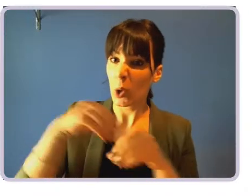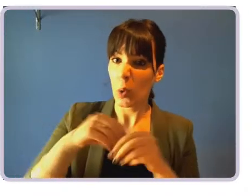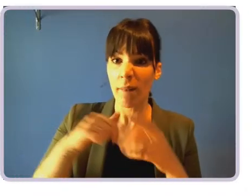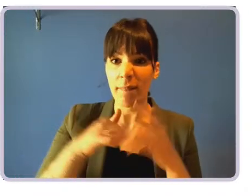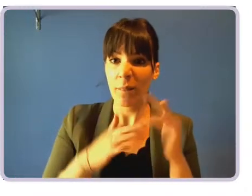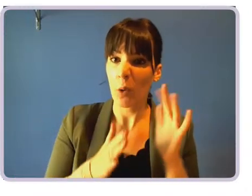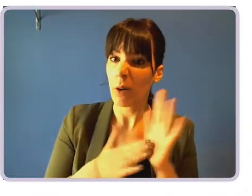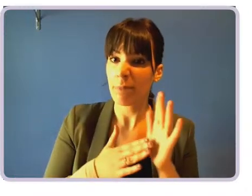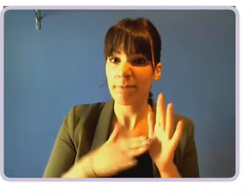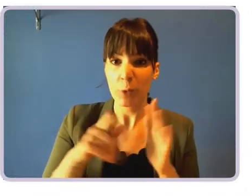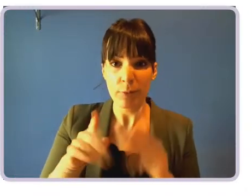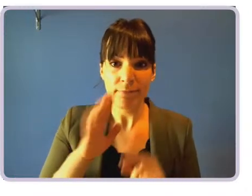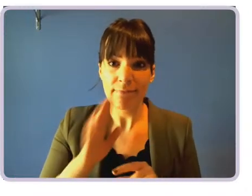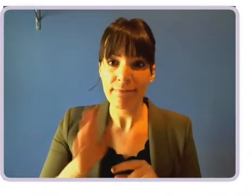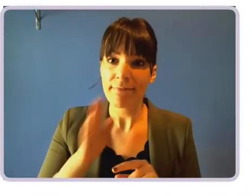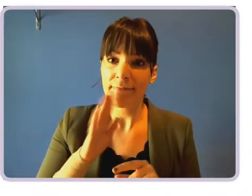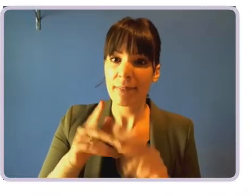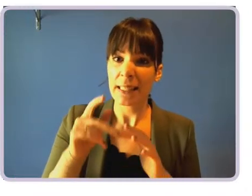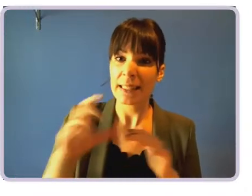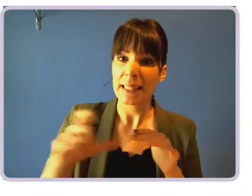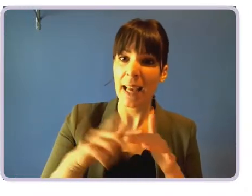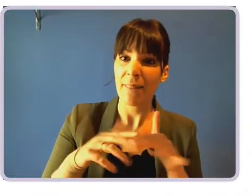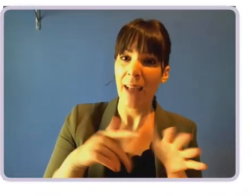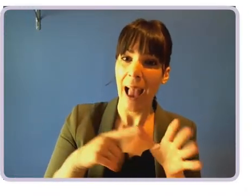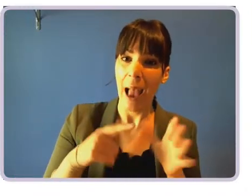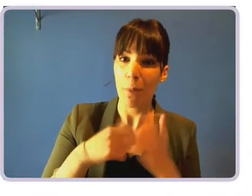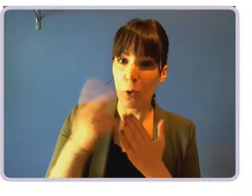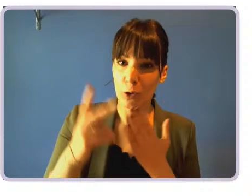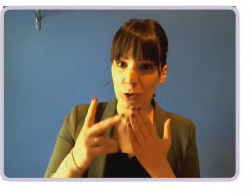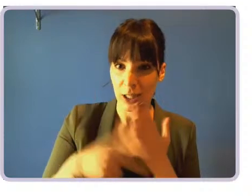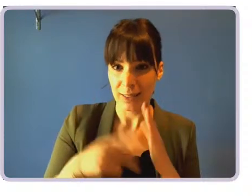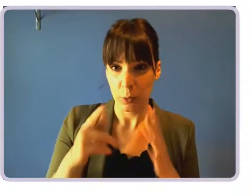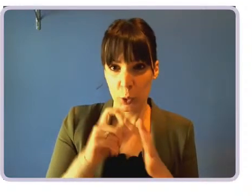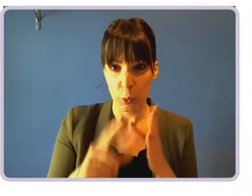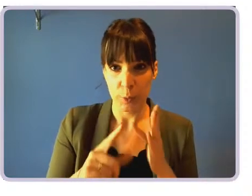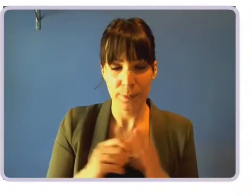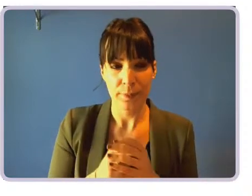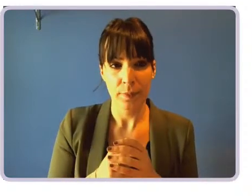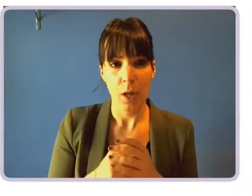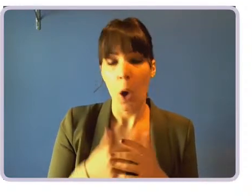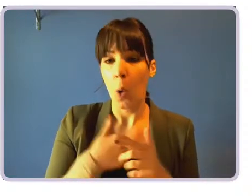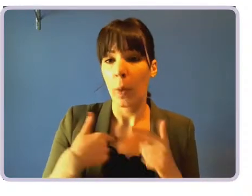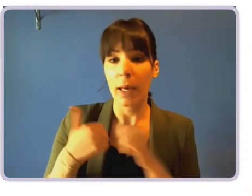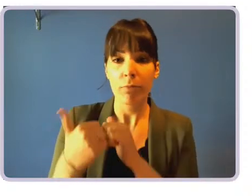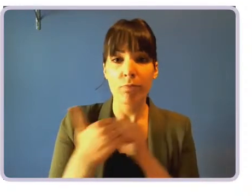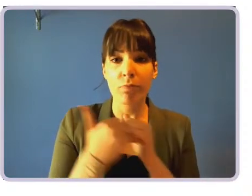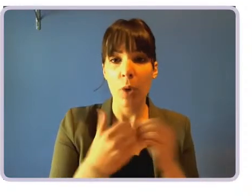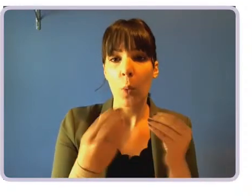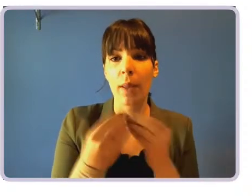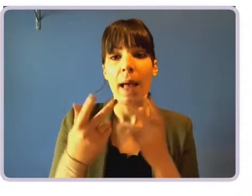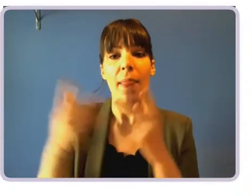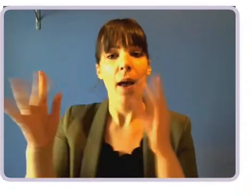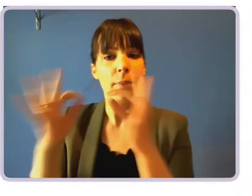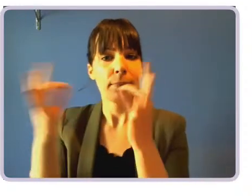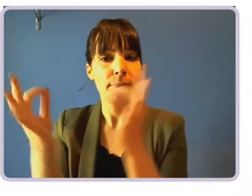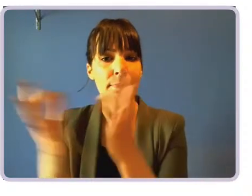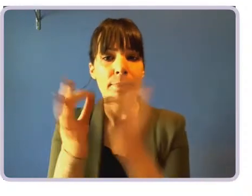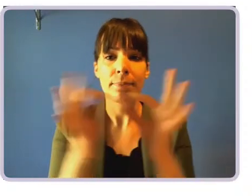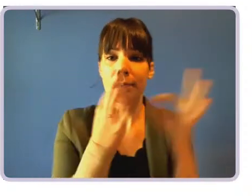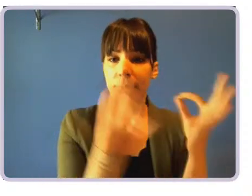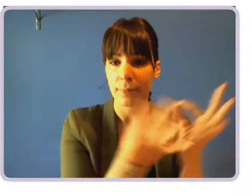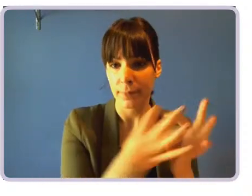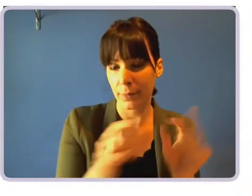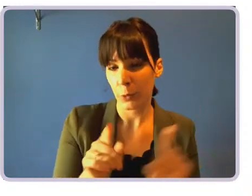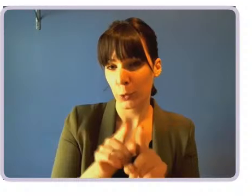on. We're working on that with other organisations and agencies as well. And of course, it's been great to hear